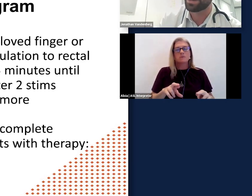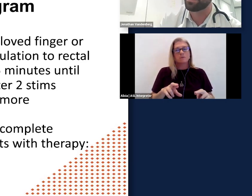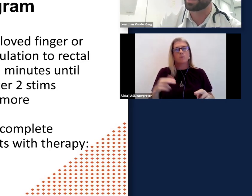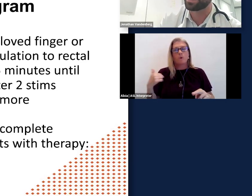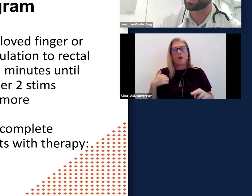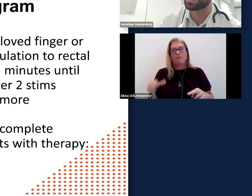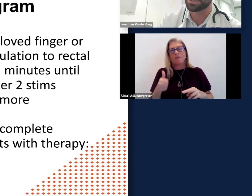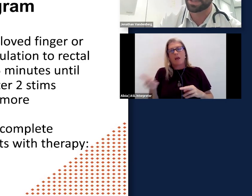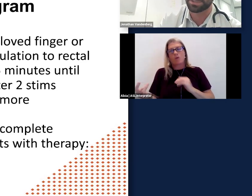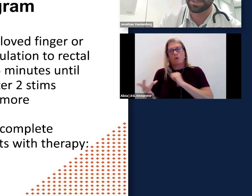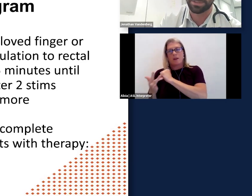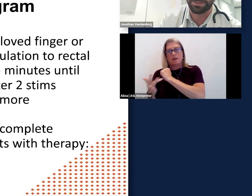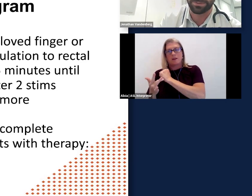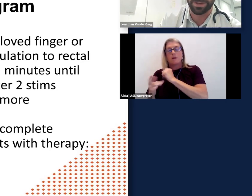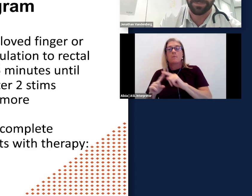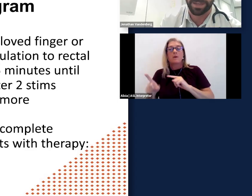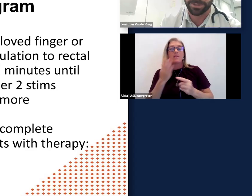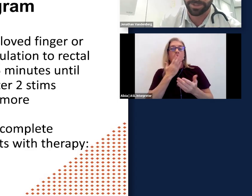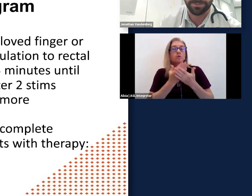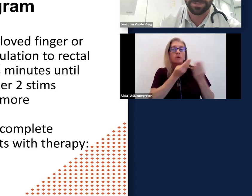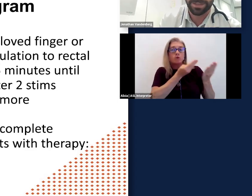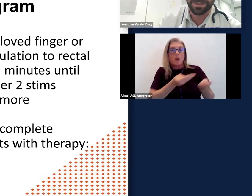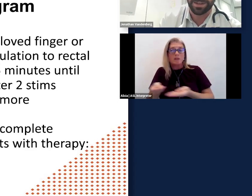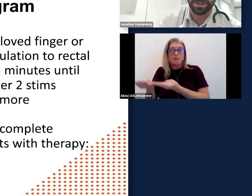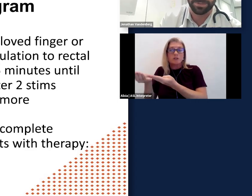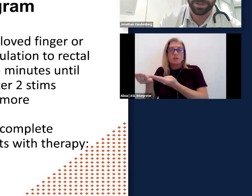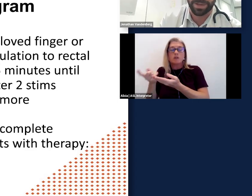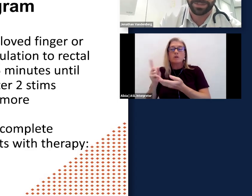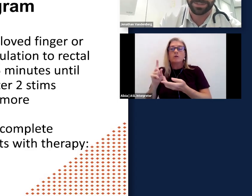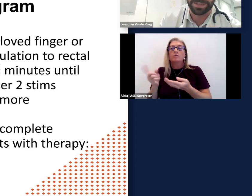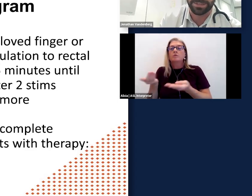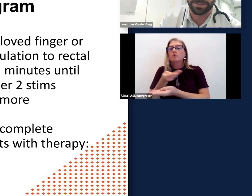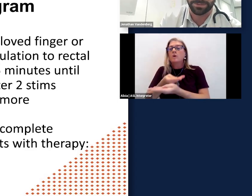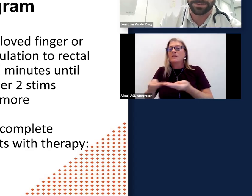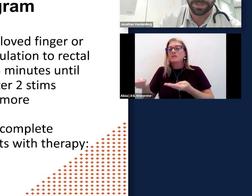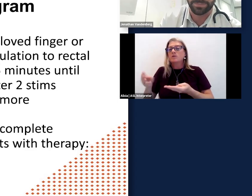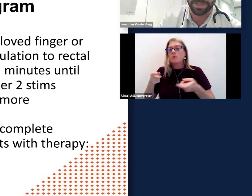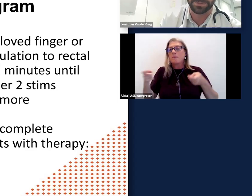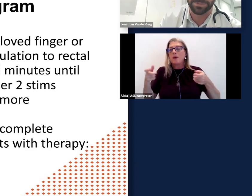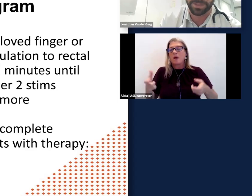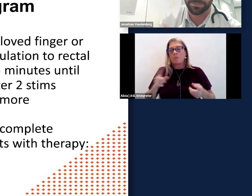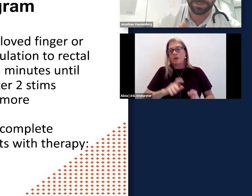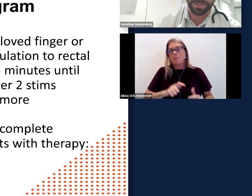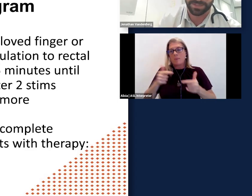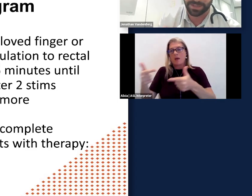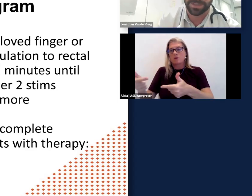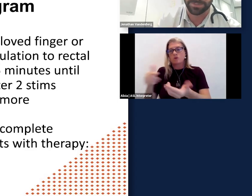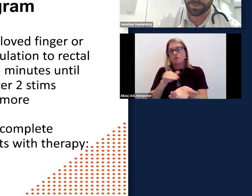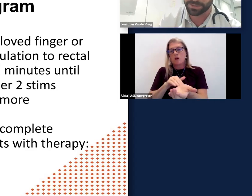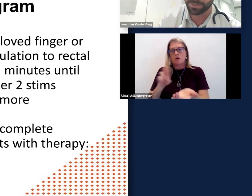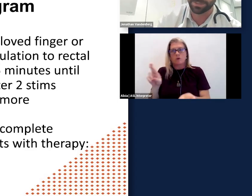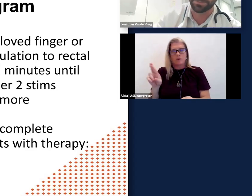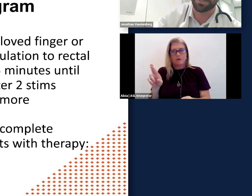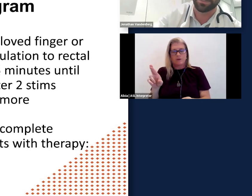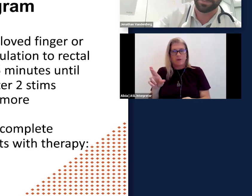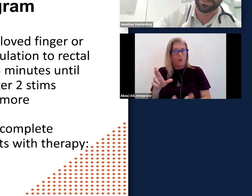means. But I think that's a good transition to management. So I'll pass things on to Dr. Rodriguez. First, I guess I can